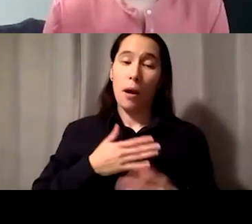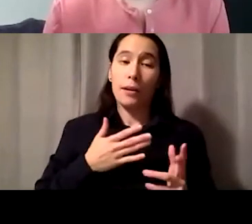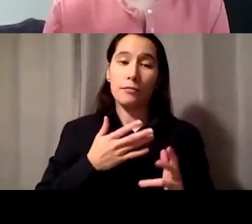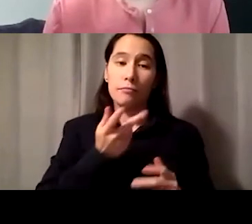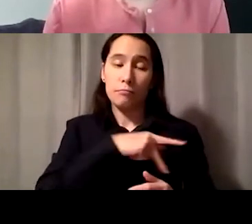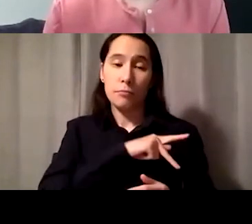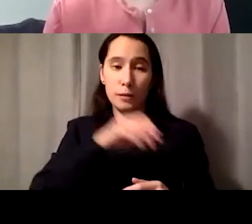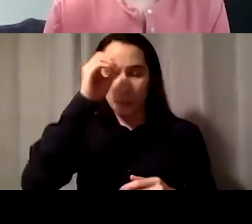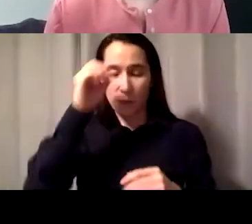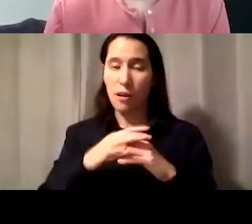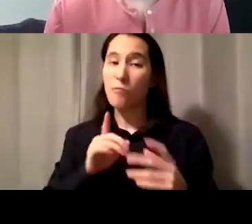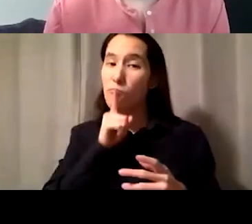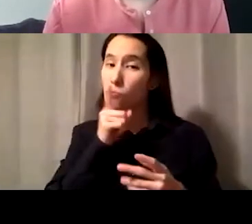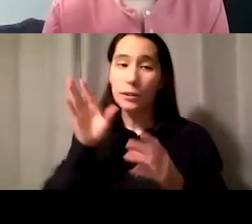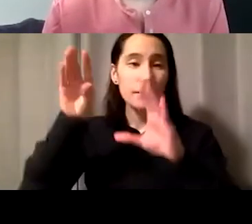engaged.